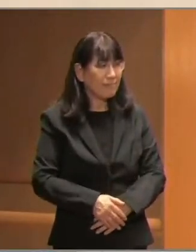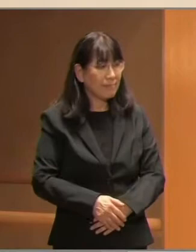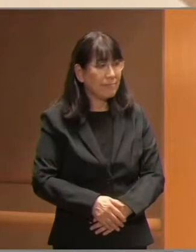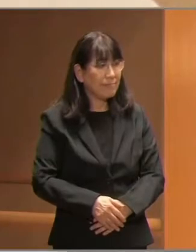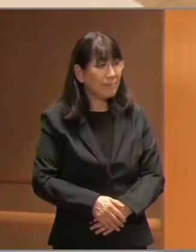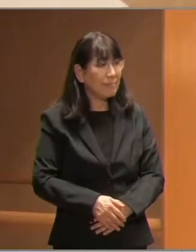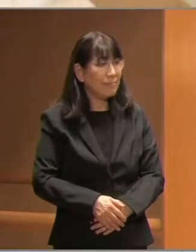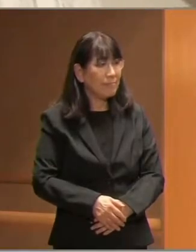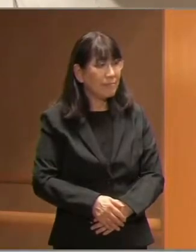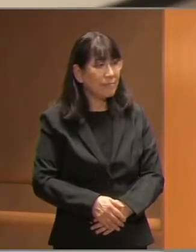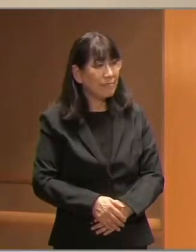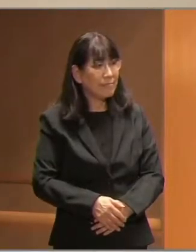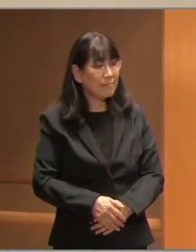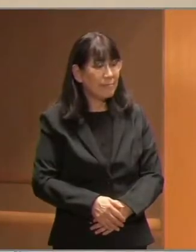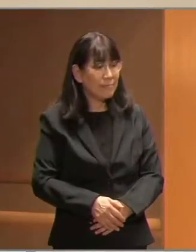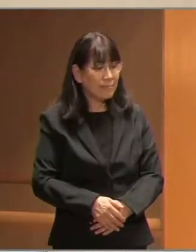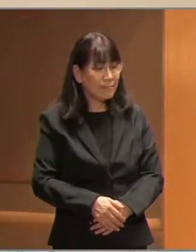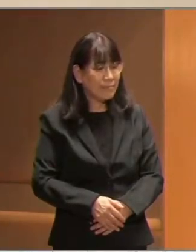And